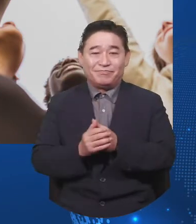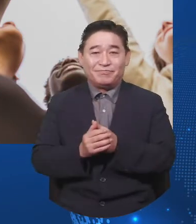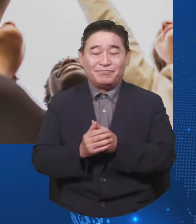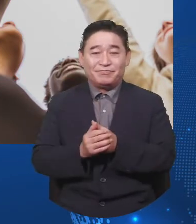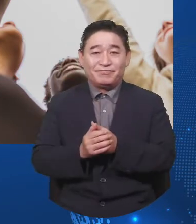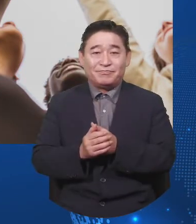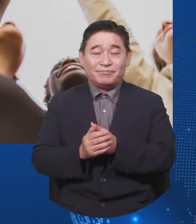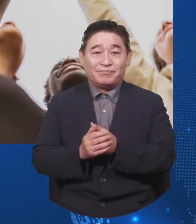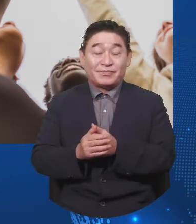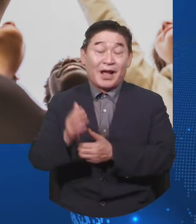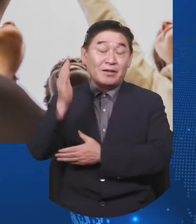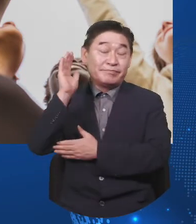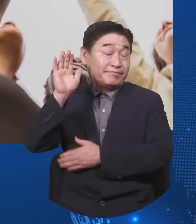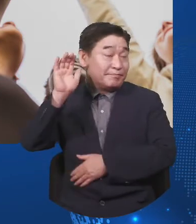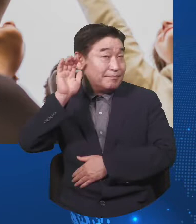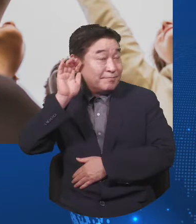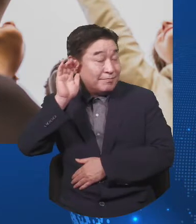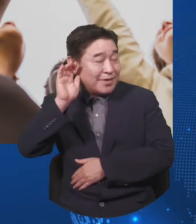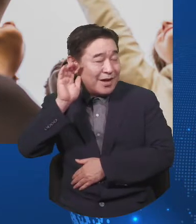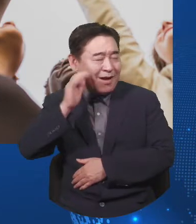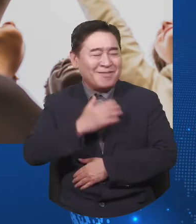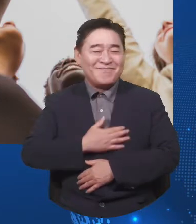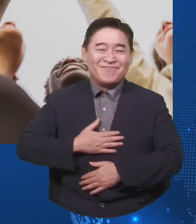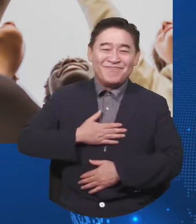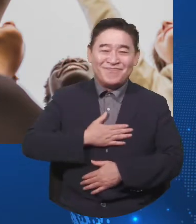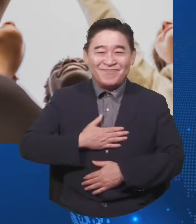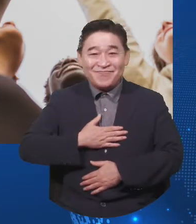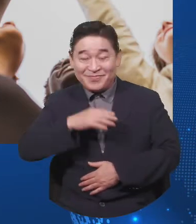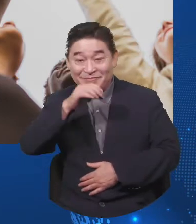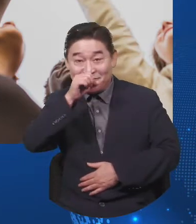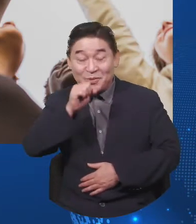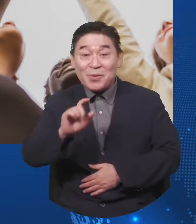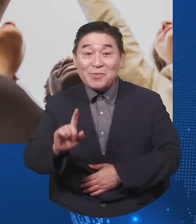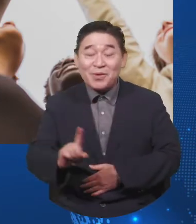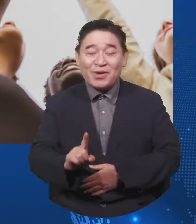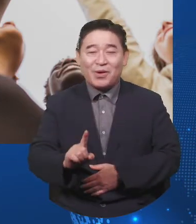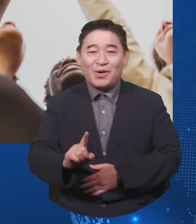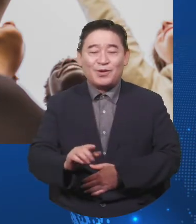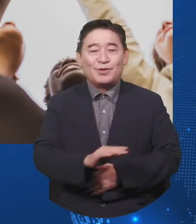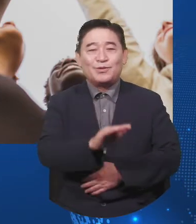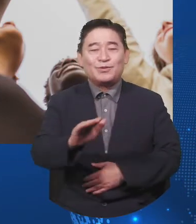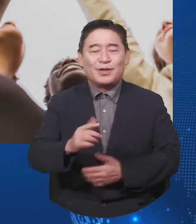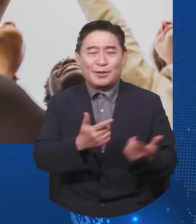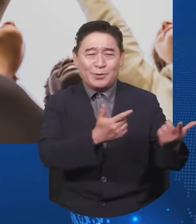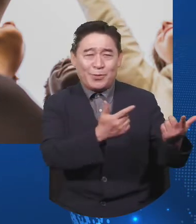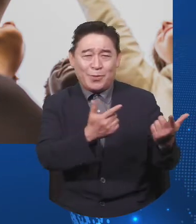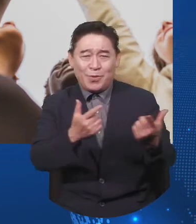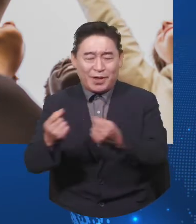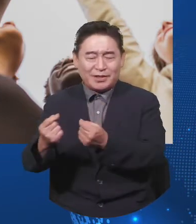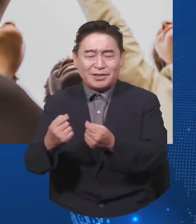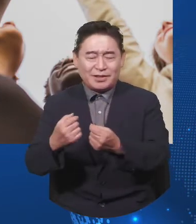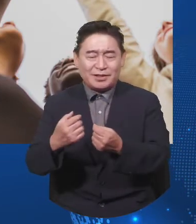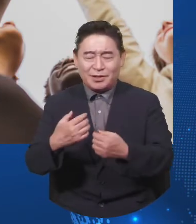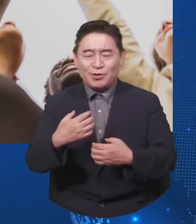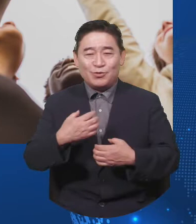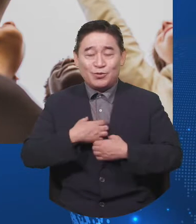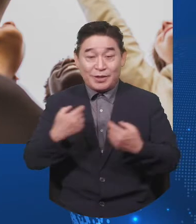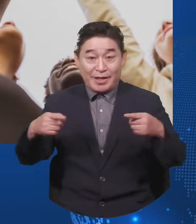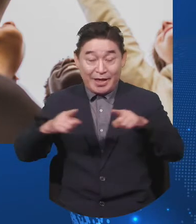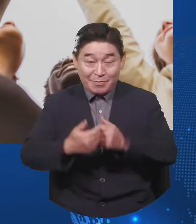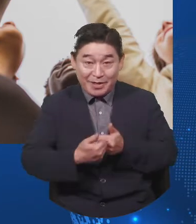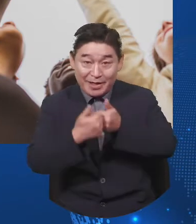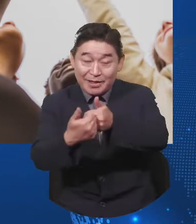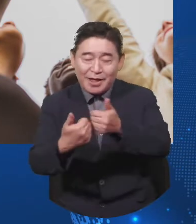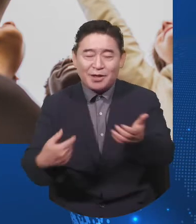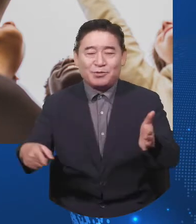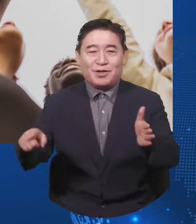to see and witness the common thread in all of the interventions. We are all talking and emphasizing the